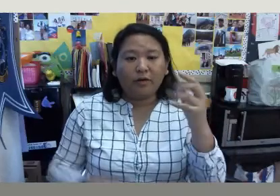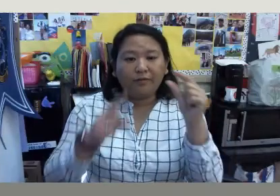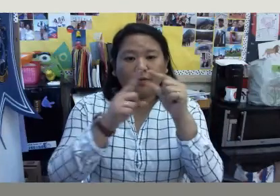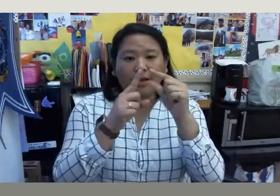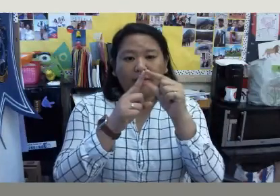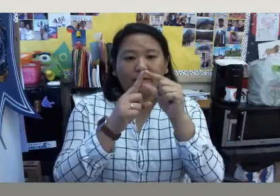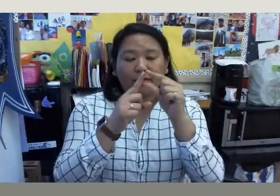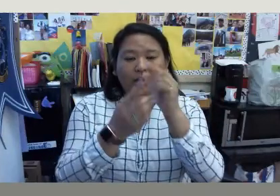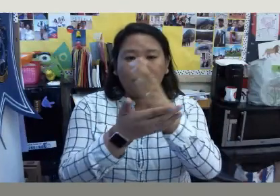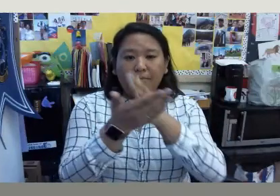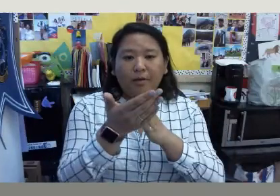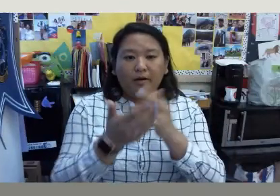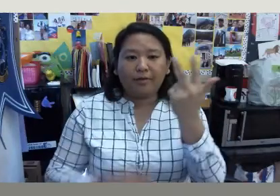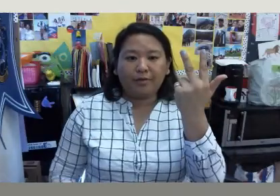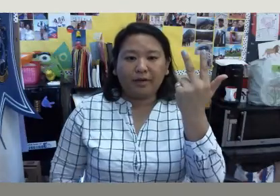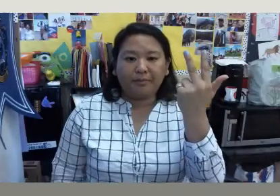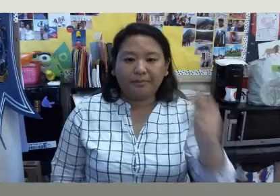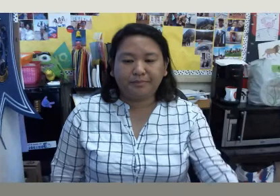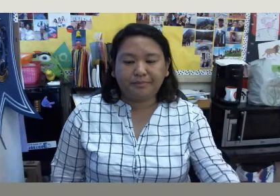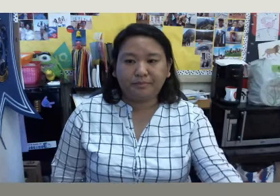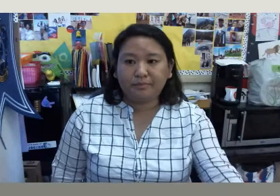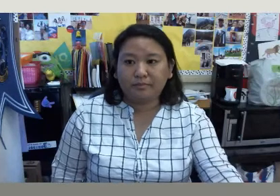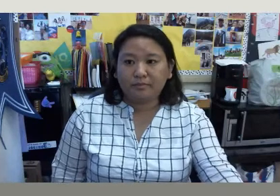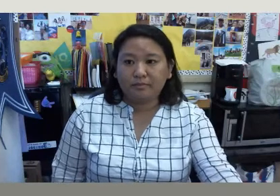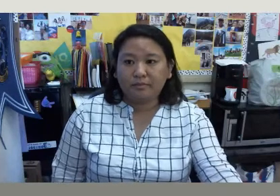Unit 4, Vocabulary, Part 3.